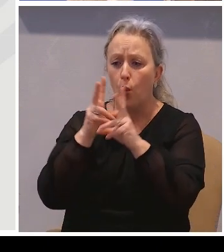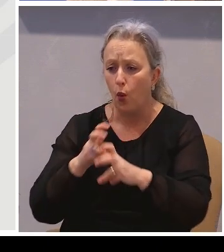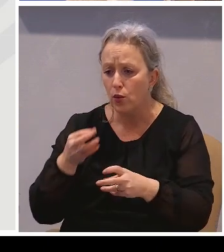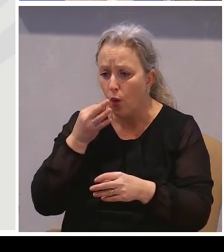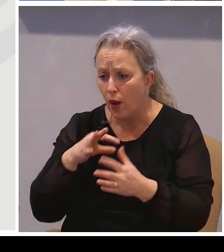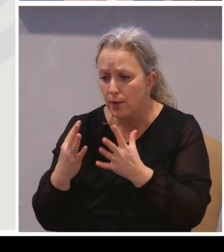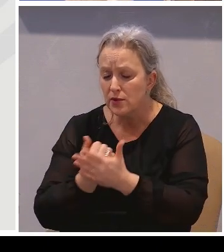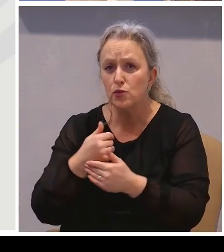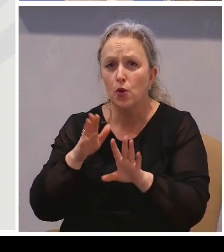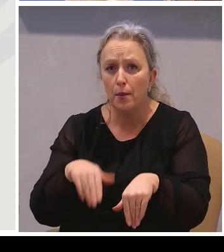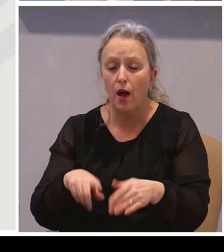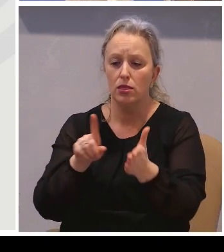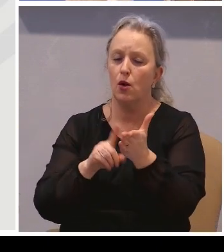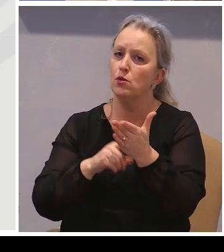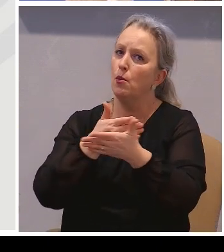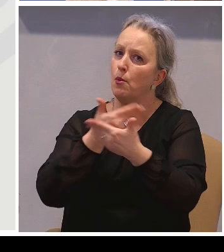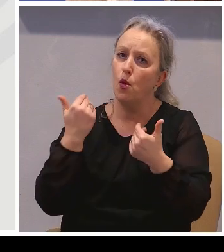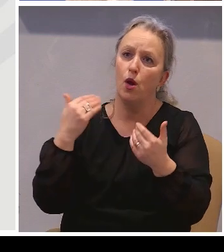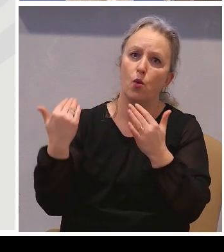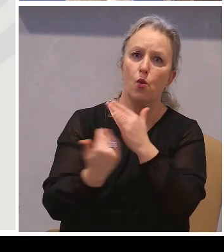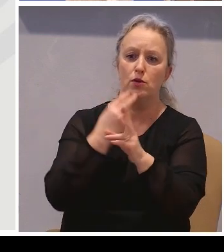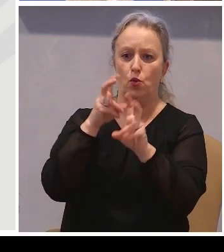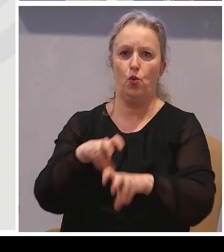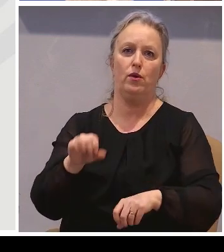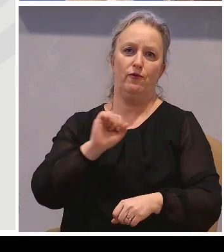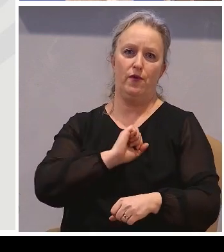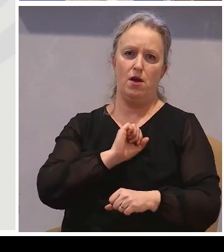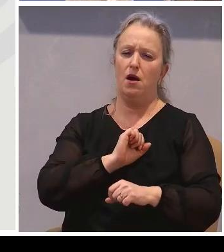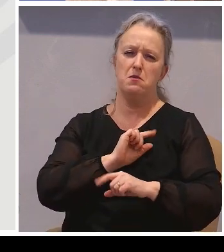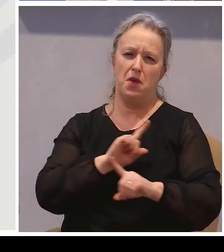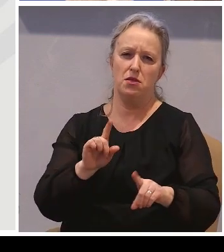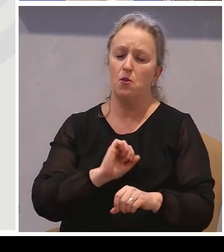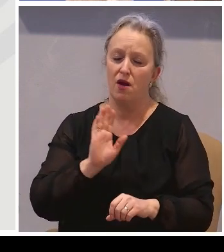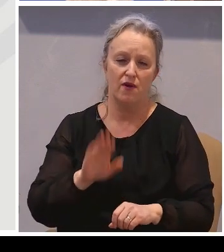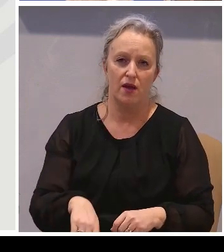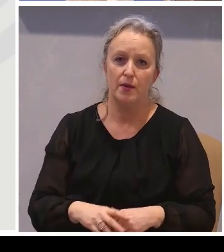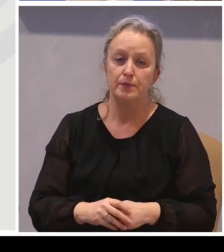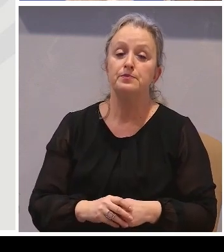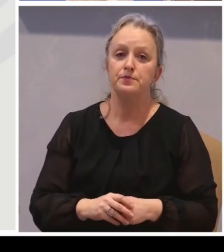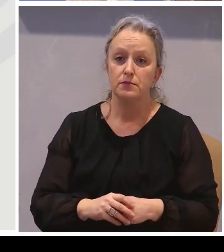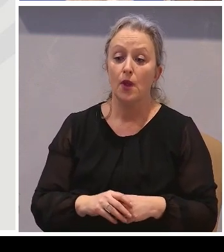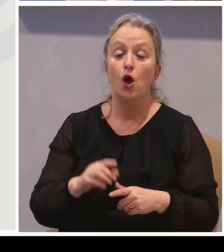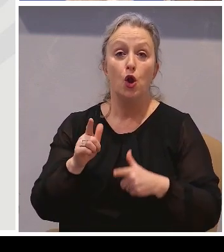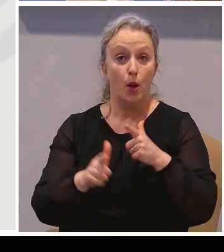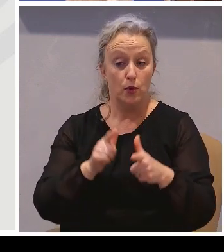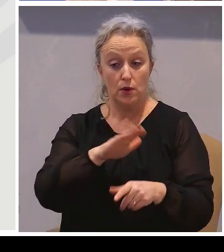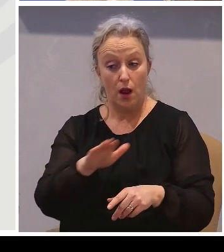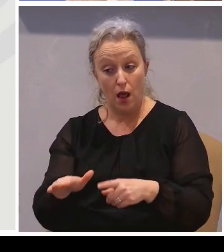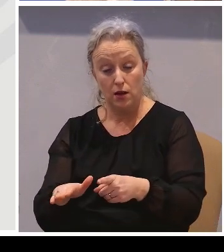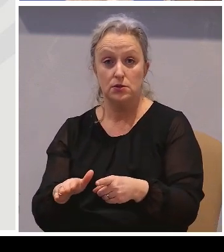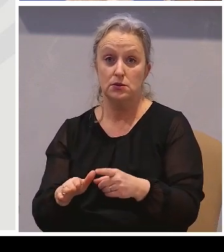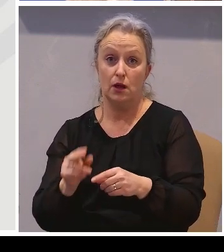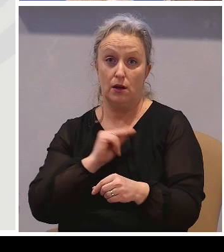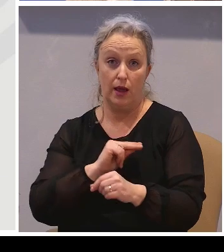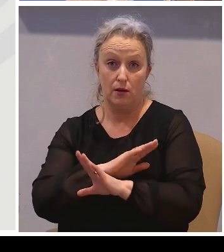for drugs that have been on the market for a long time. herbal ja medicines loomulikult, kui don't lastel need seda it, tõenäoliselt kasutama ei